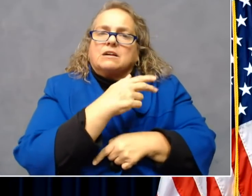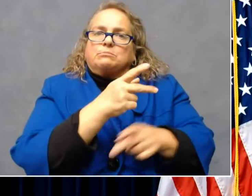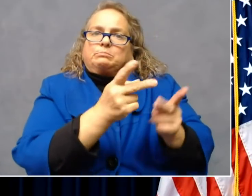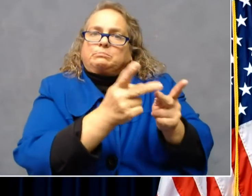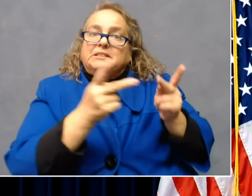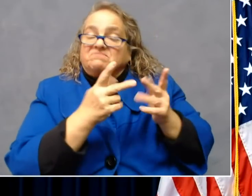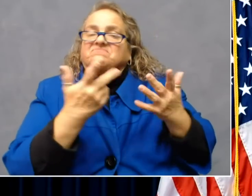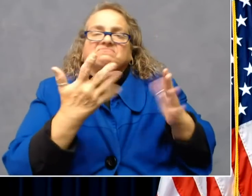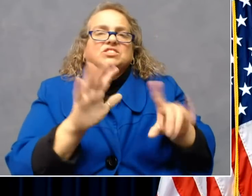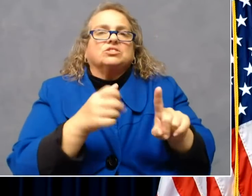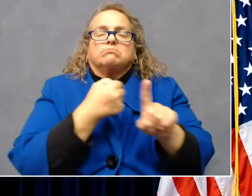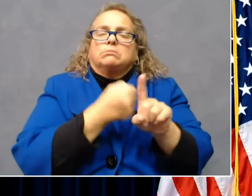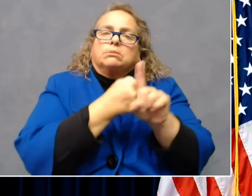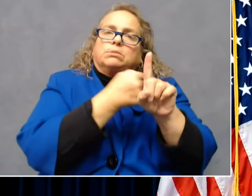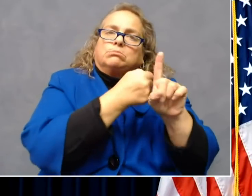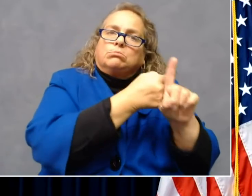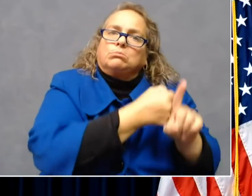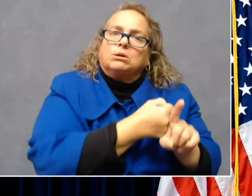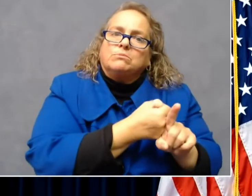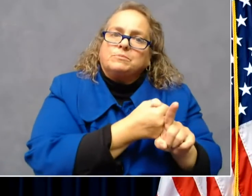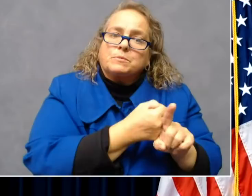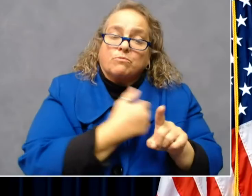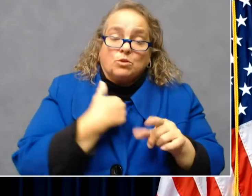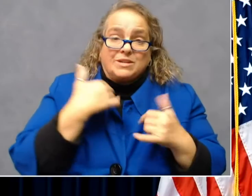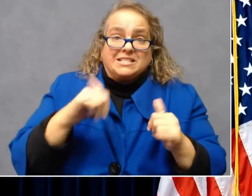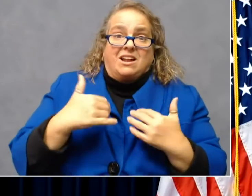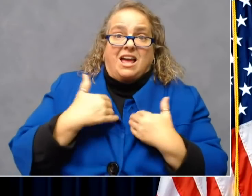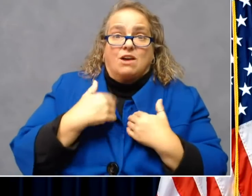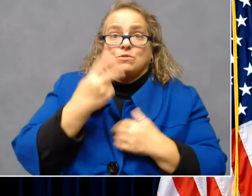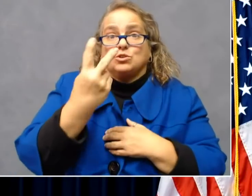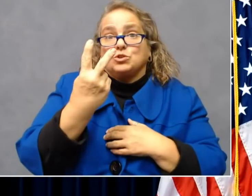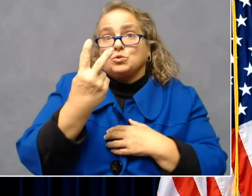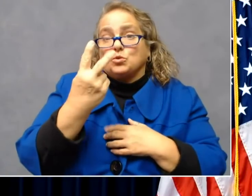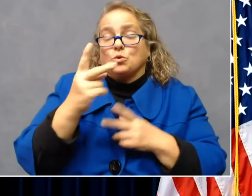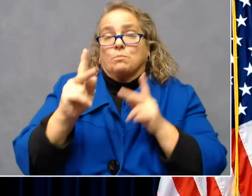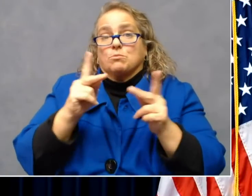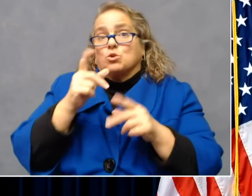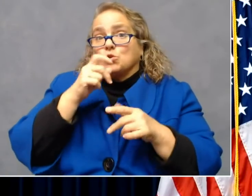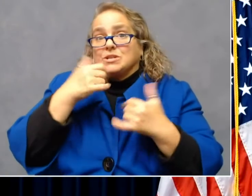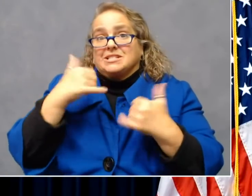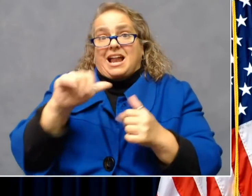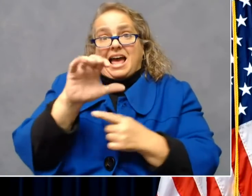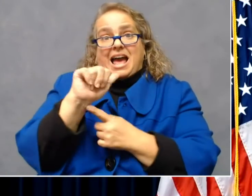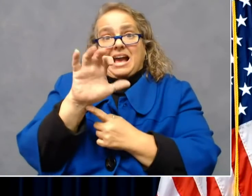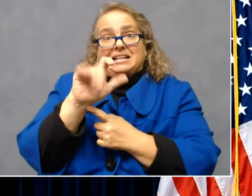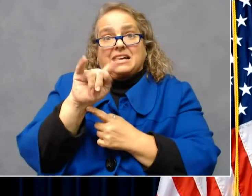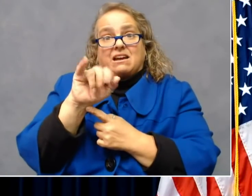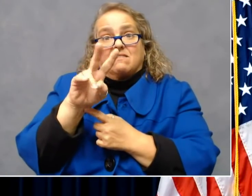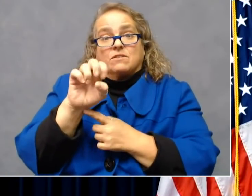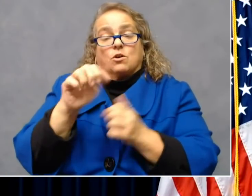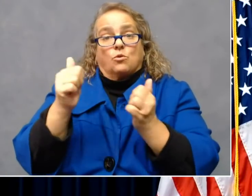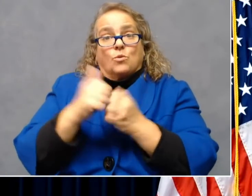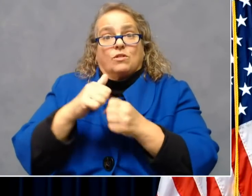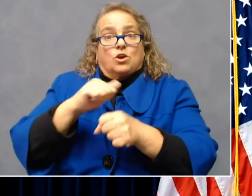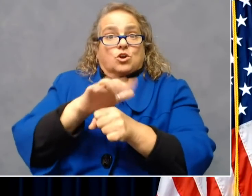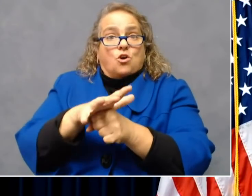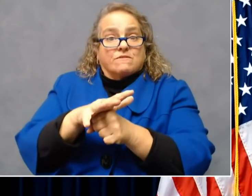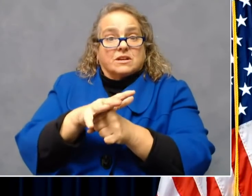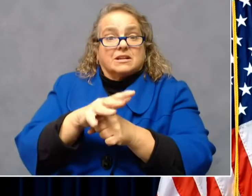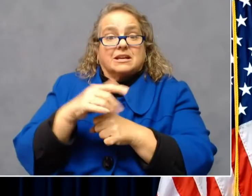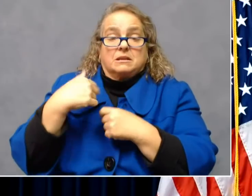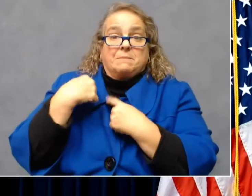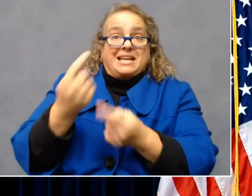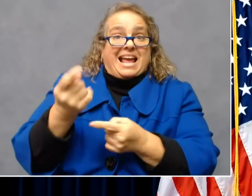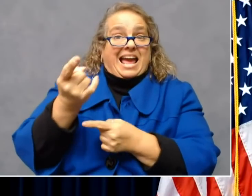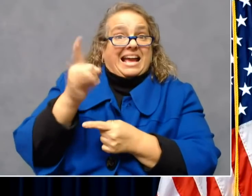of COVID in the Thompson Hood Veterans Center. It's been 18 days since the last COVID positive result in a